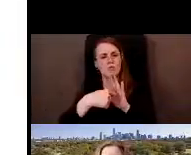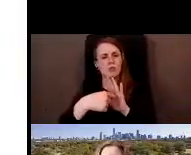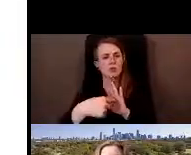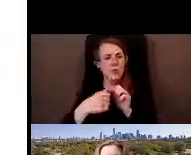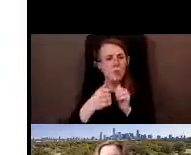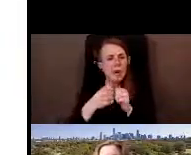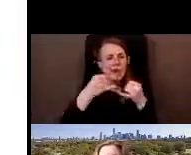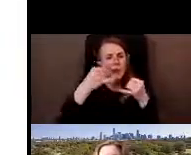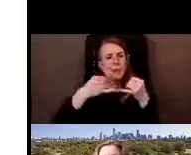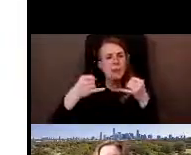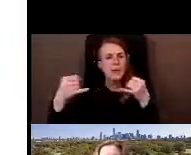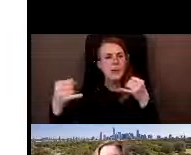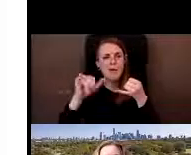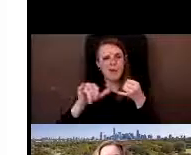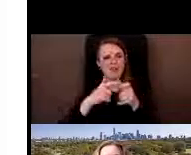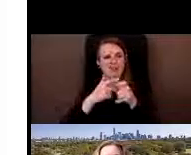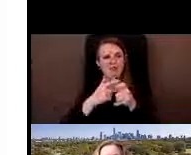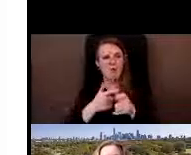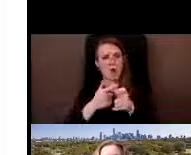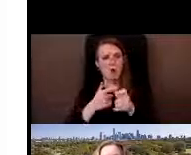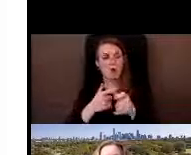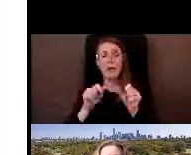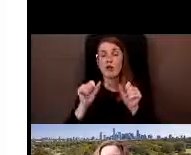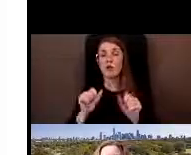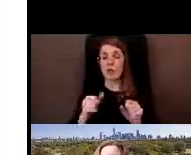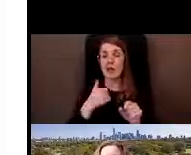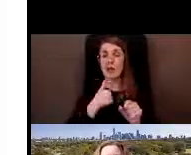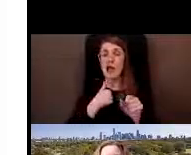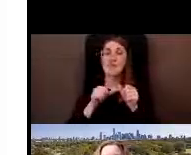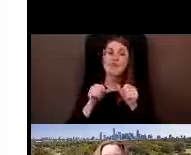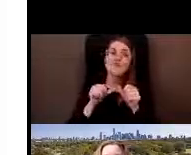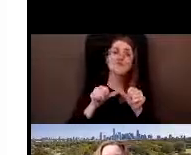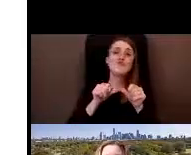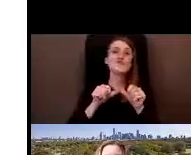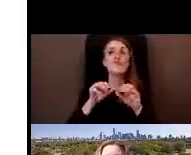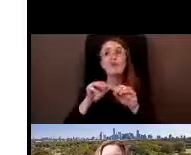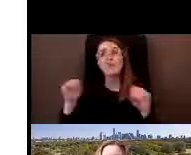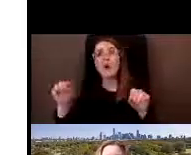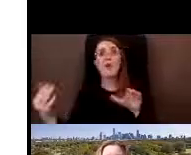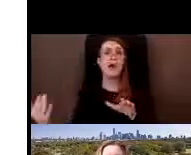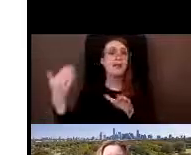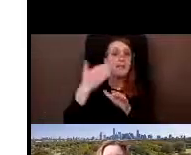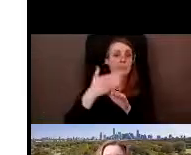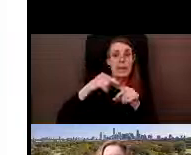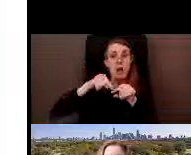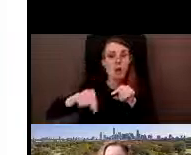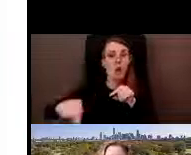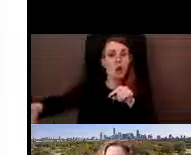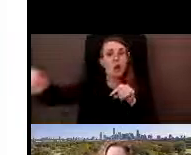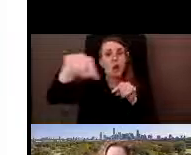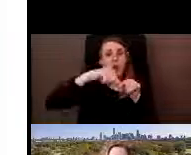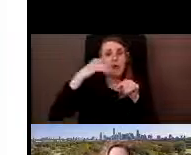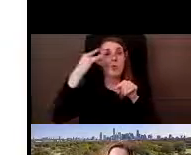line. And you would be able to have continuous unimpeded loop because we have the